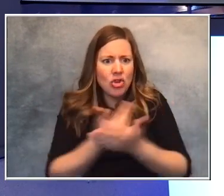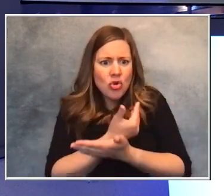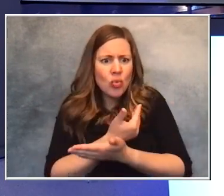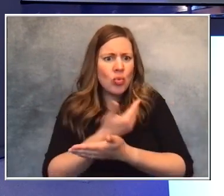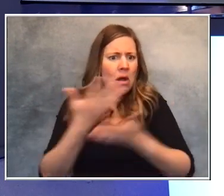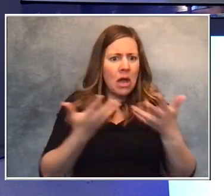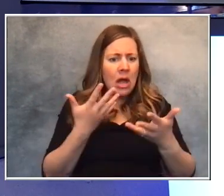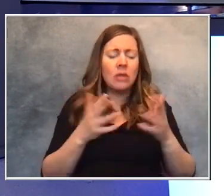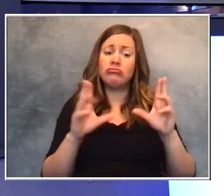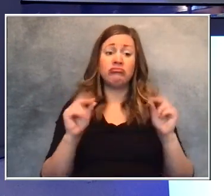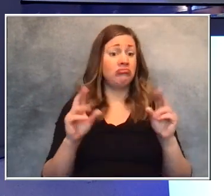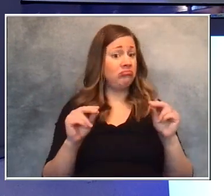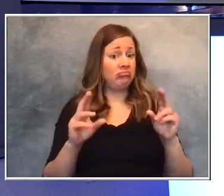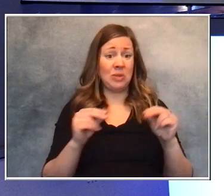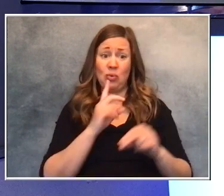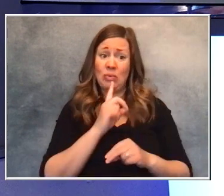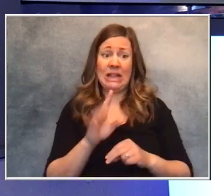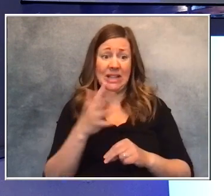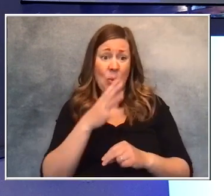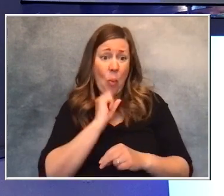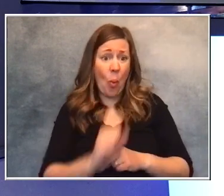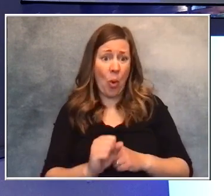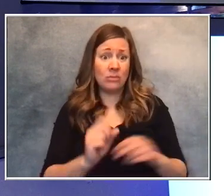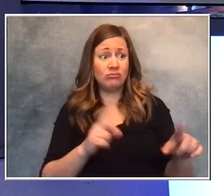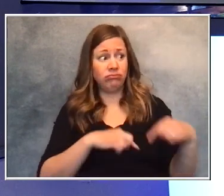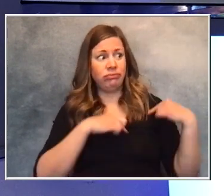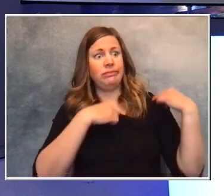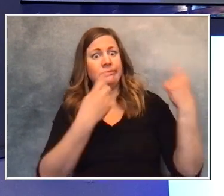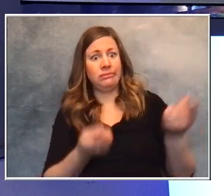That's correct. In fact, they're pretty darn old, and because the science